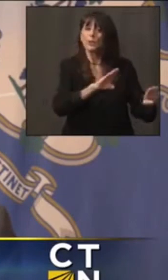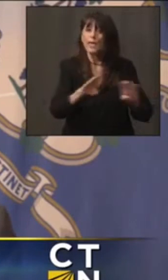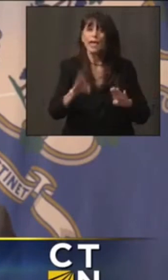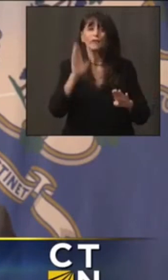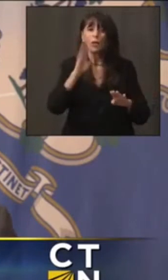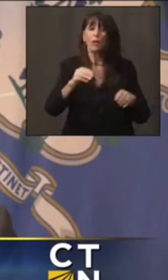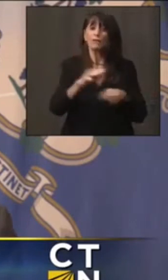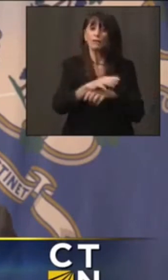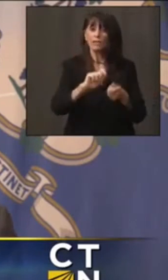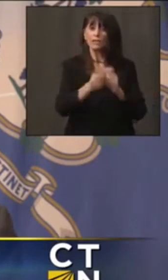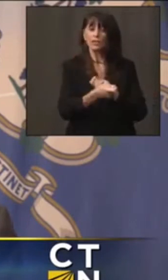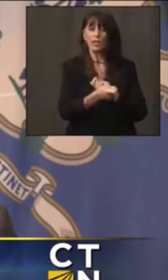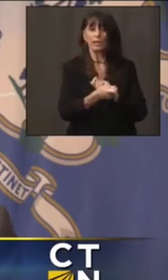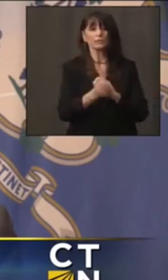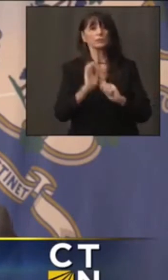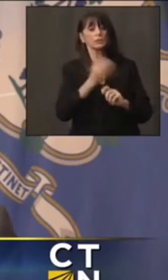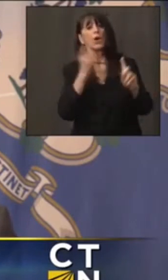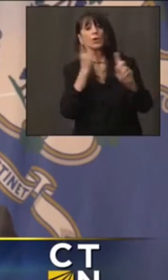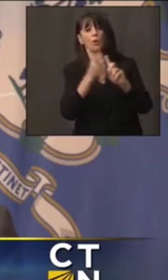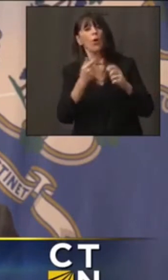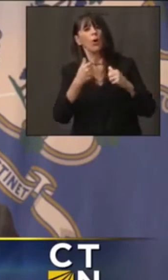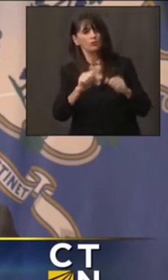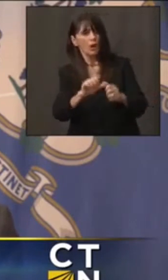difference. And that's what we're trying to emphasize.